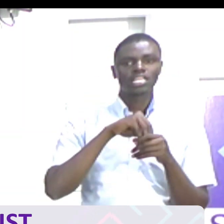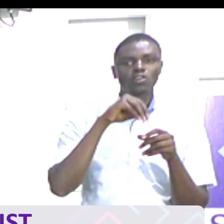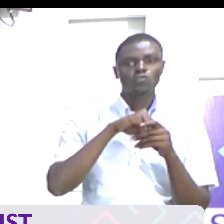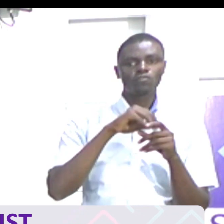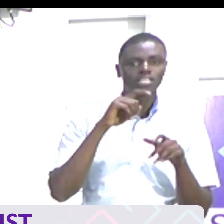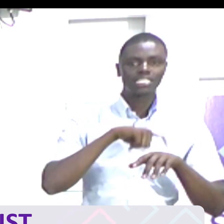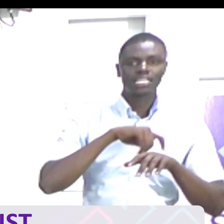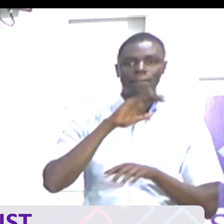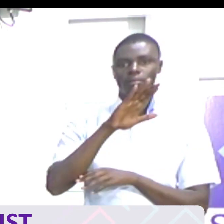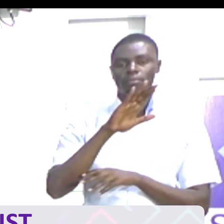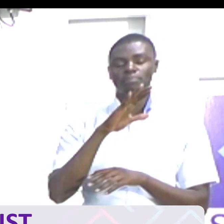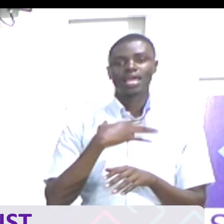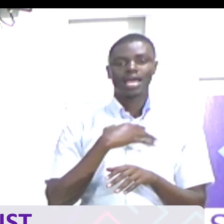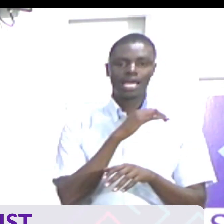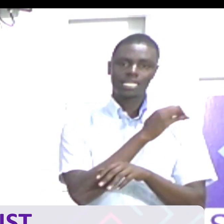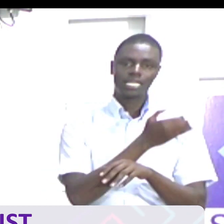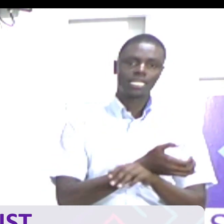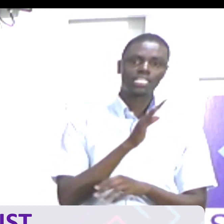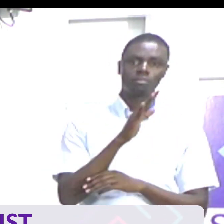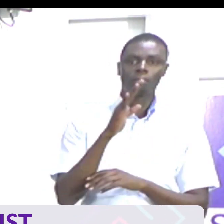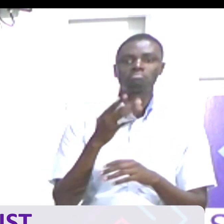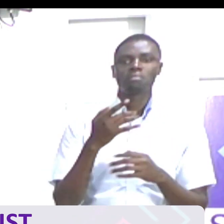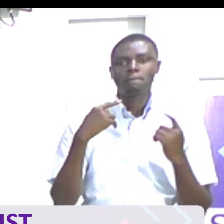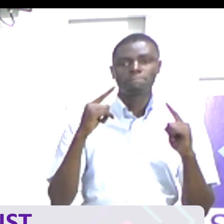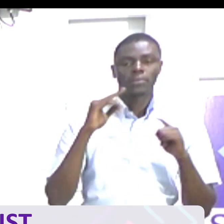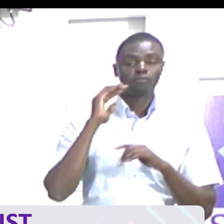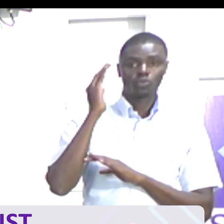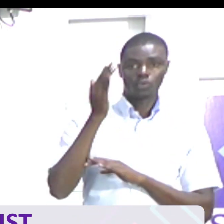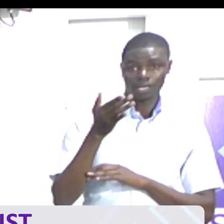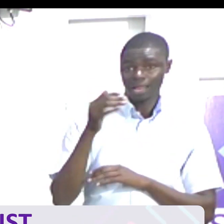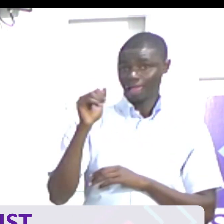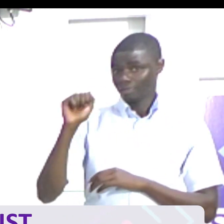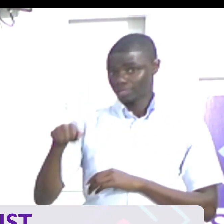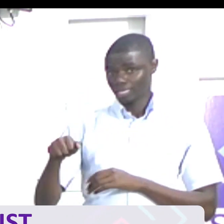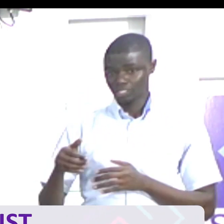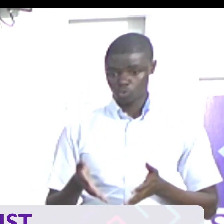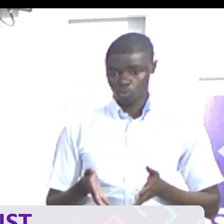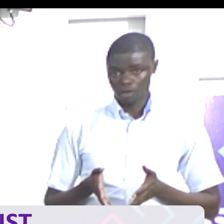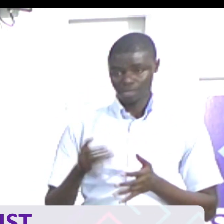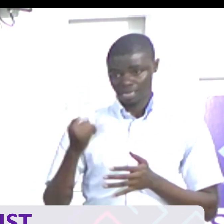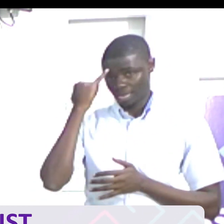your time and your energy into it as well, because yes, you've birthed an